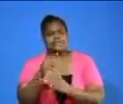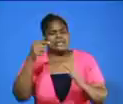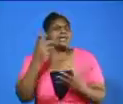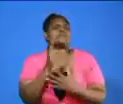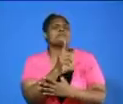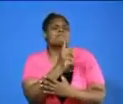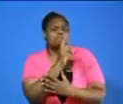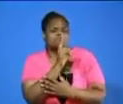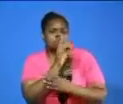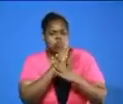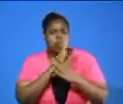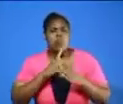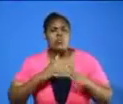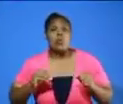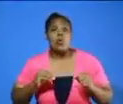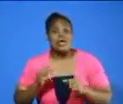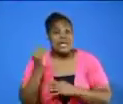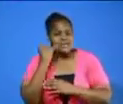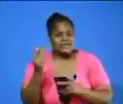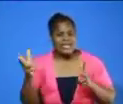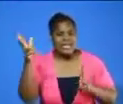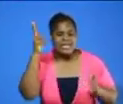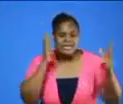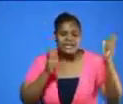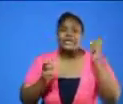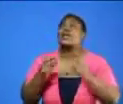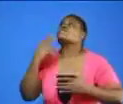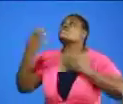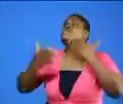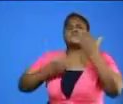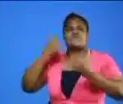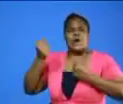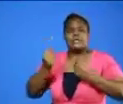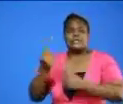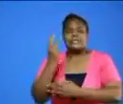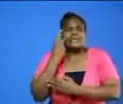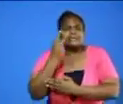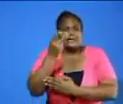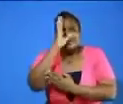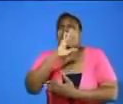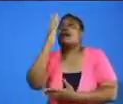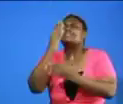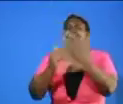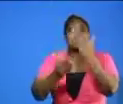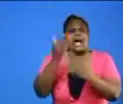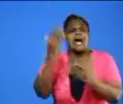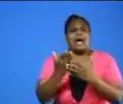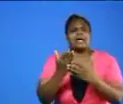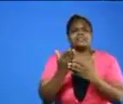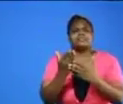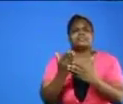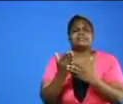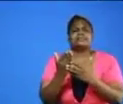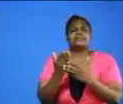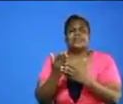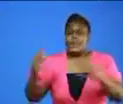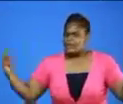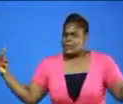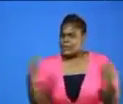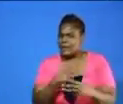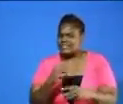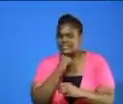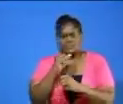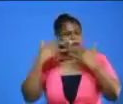still small voice. If you can hear his voice, if you can see God's hand, the battle is